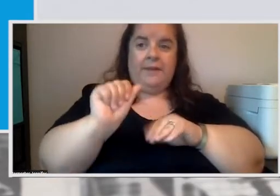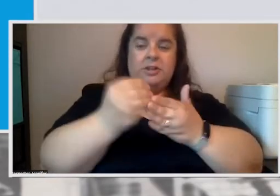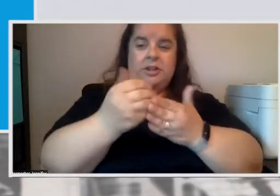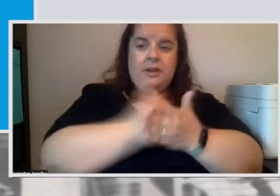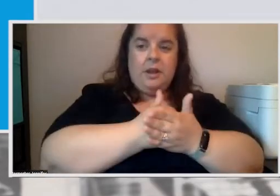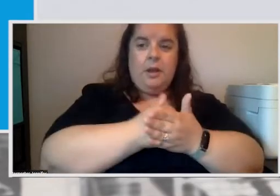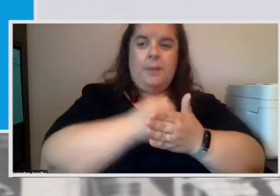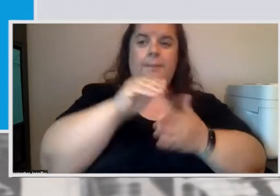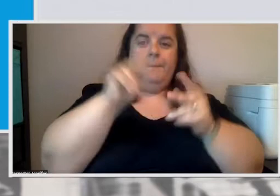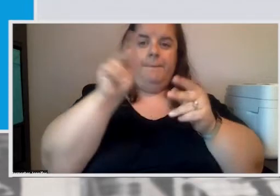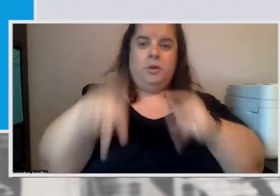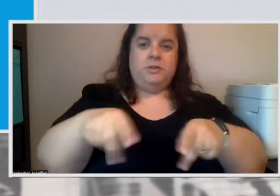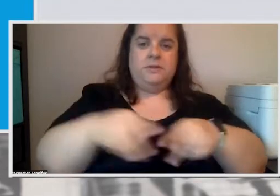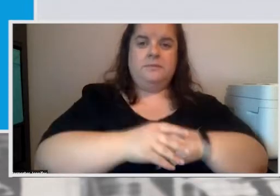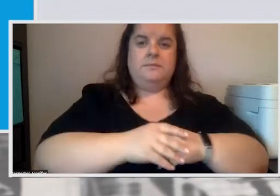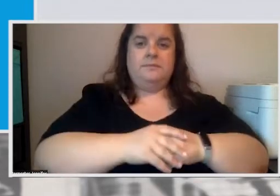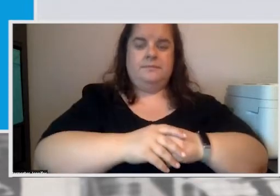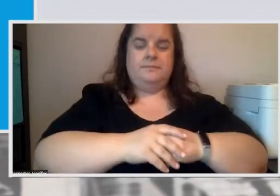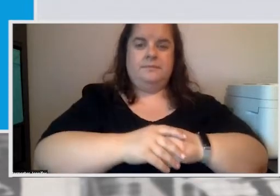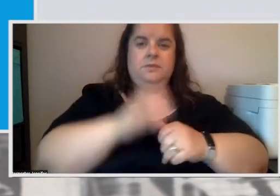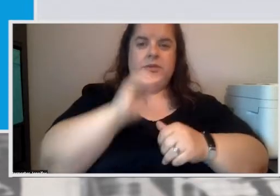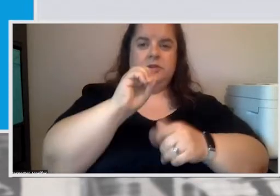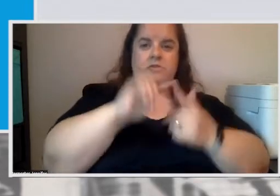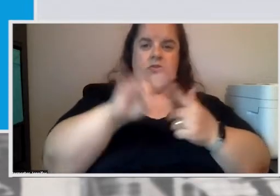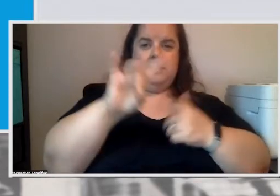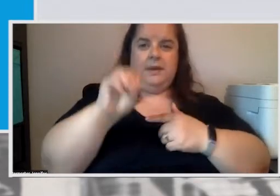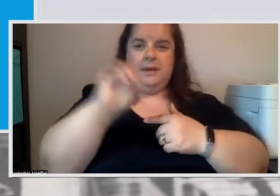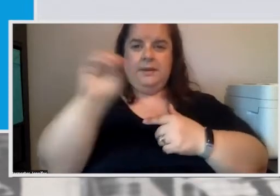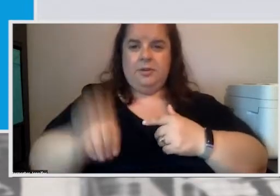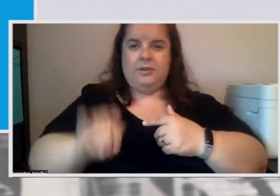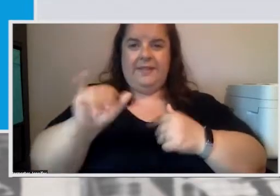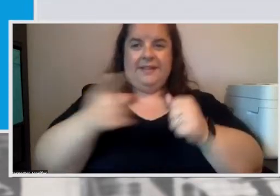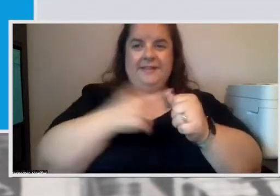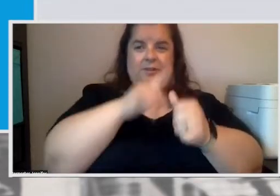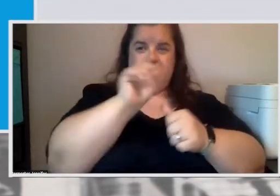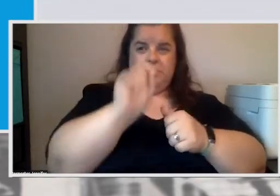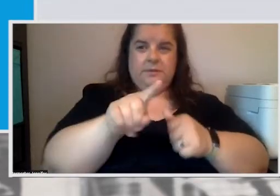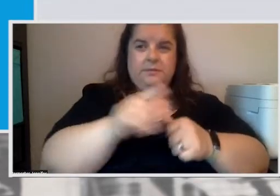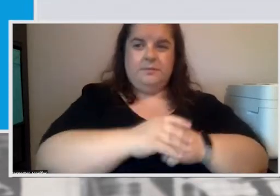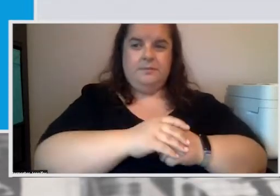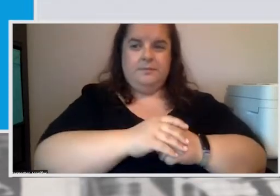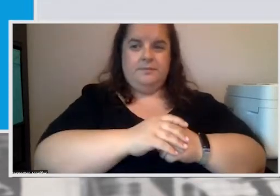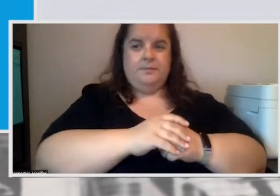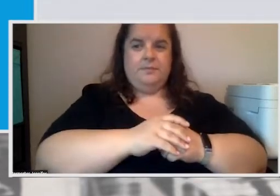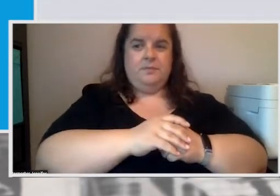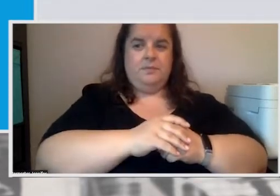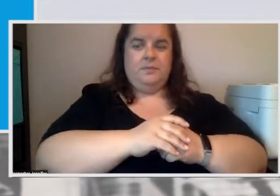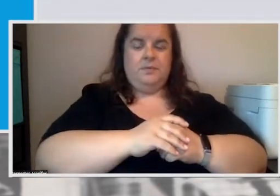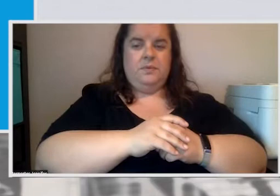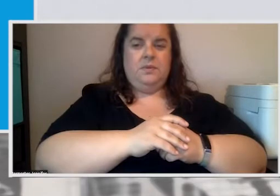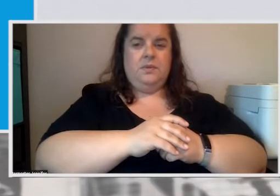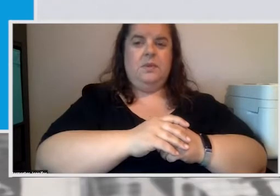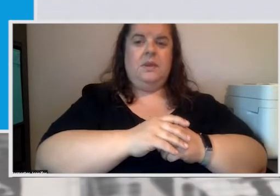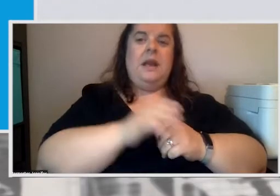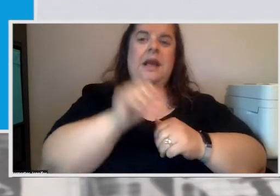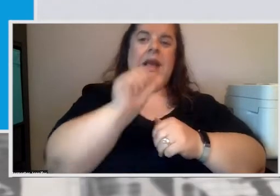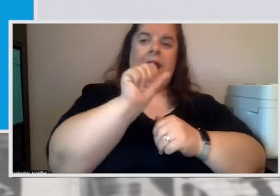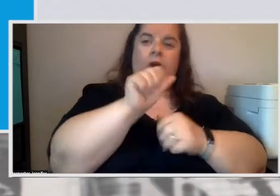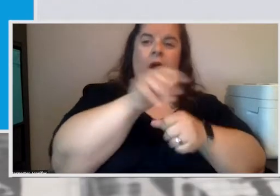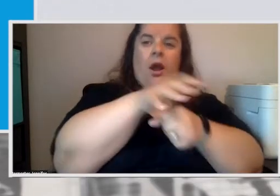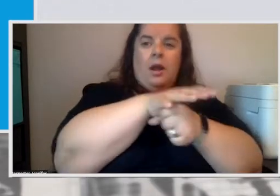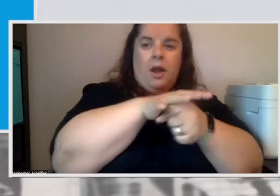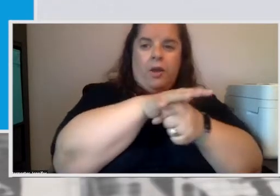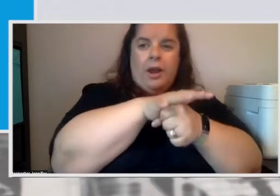80%. So that's really the first key question we ask. And I'm not going to go into all those areas, but area benefit would be like a